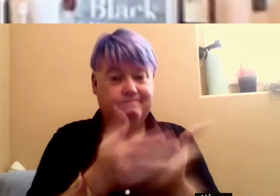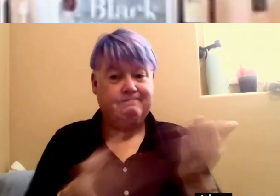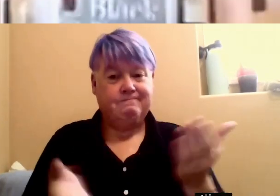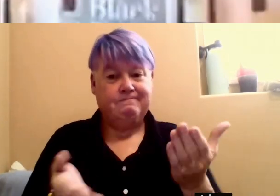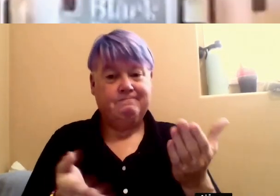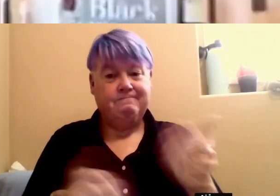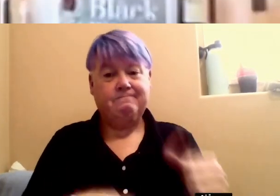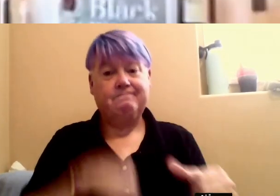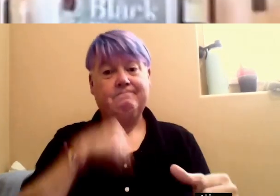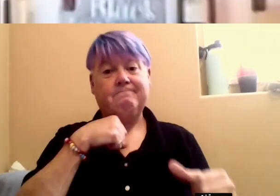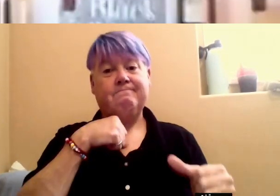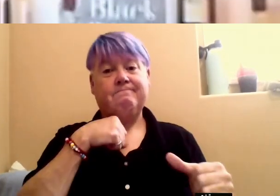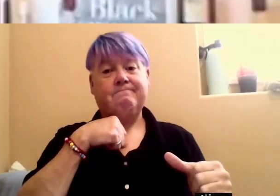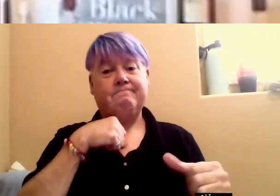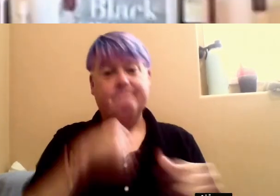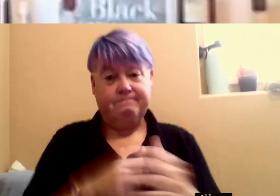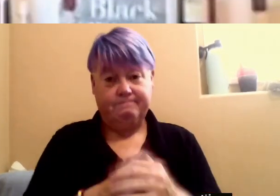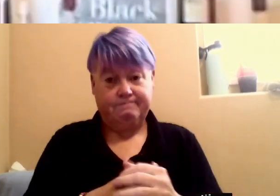of.